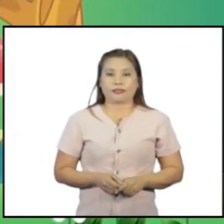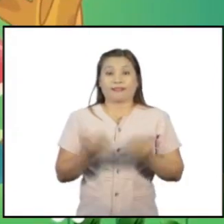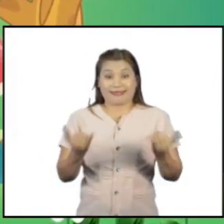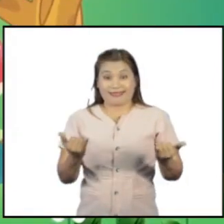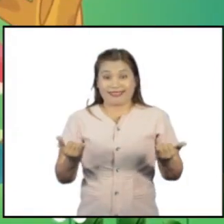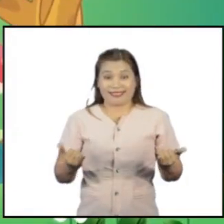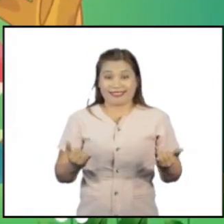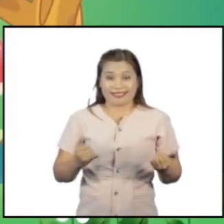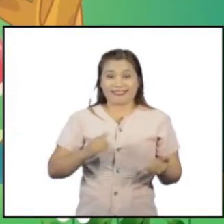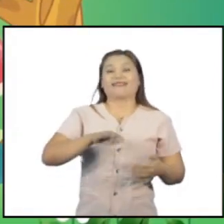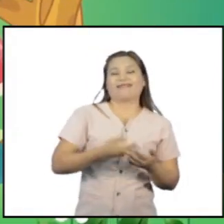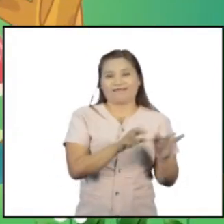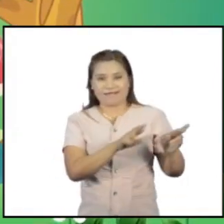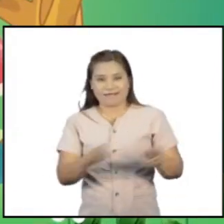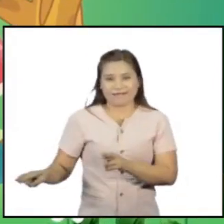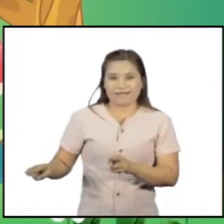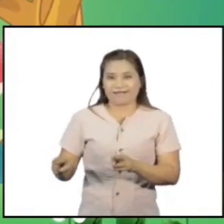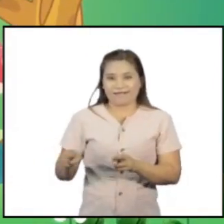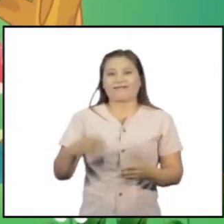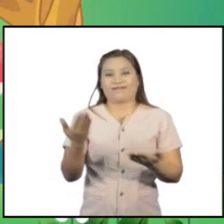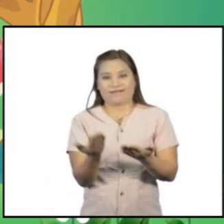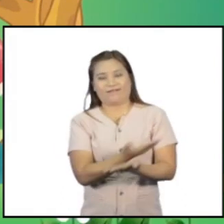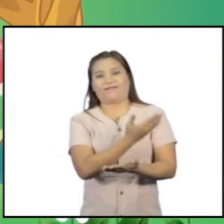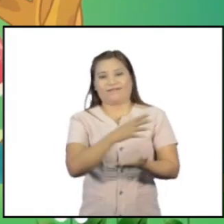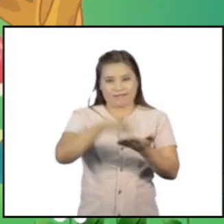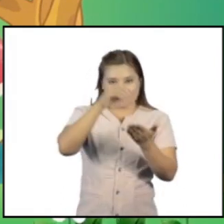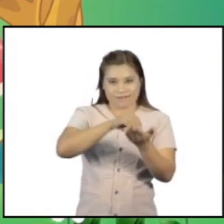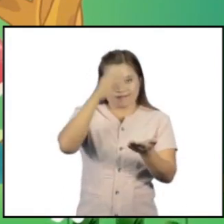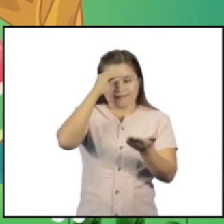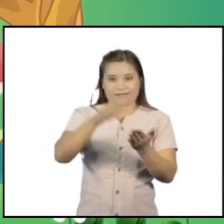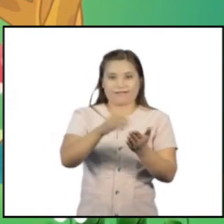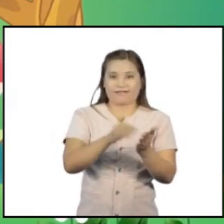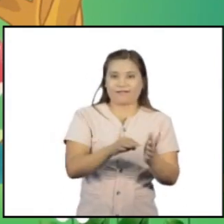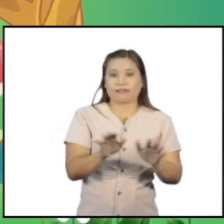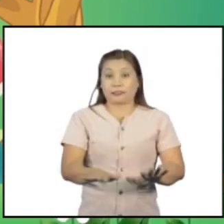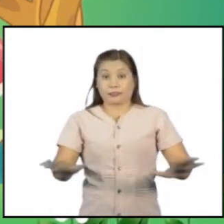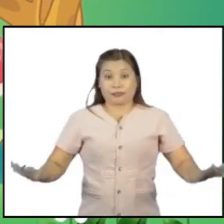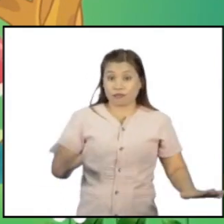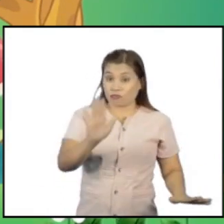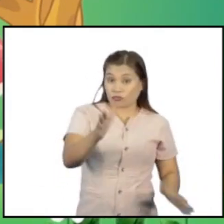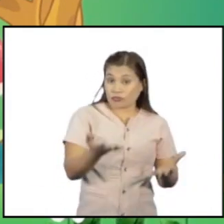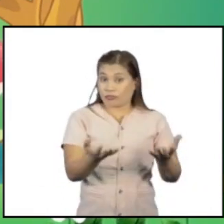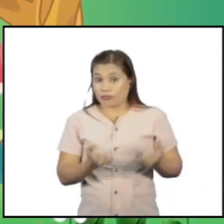Now, you're all ready to take up our new lesson. Kids, do you